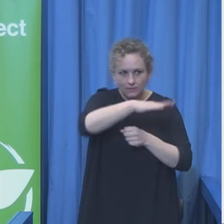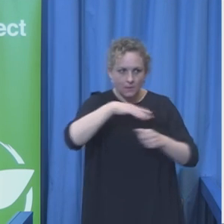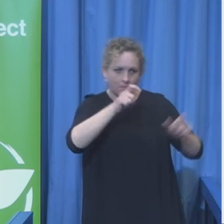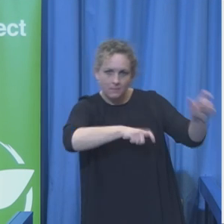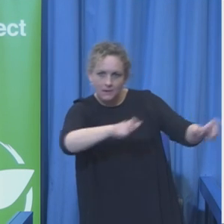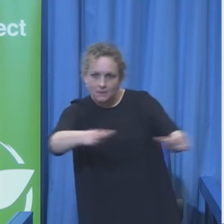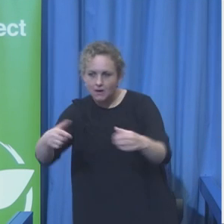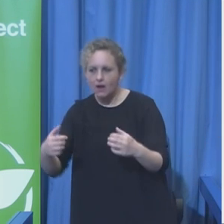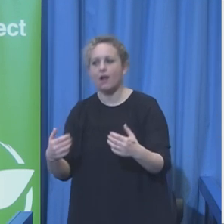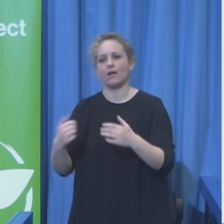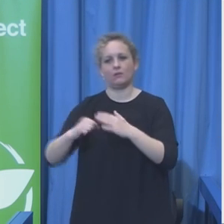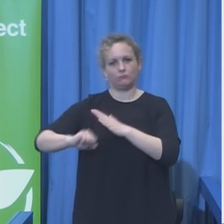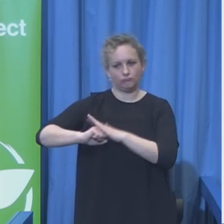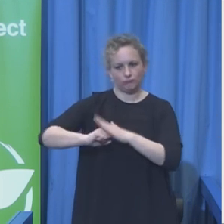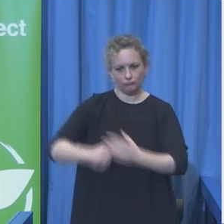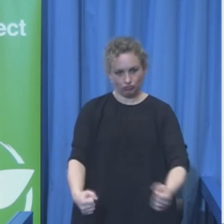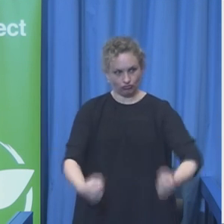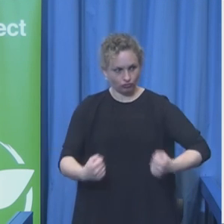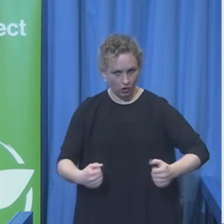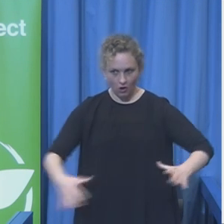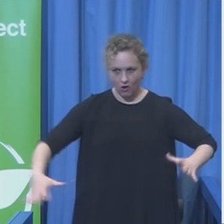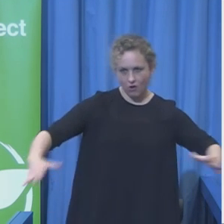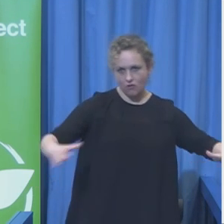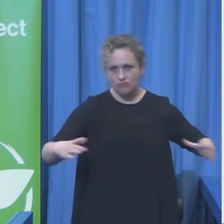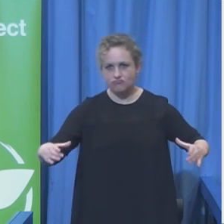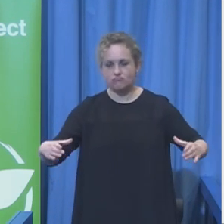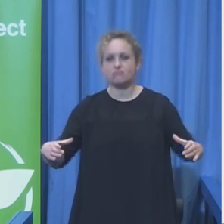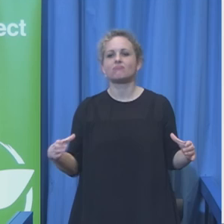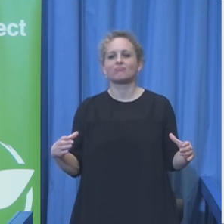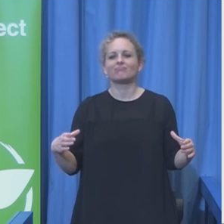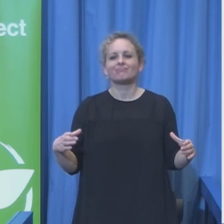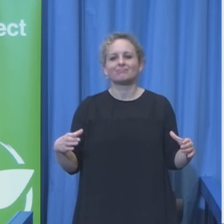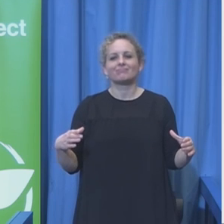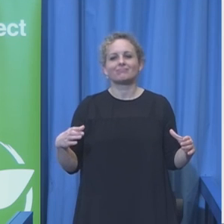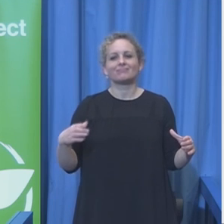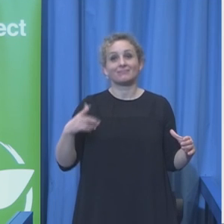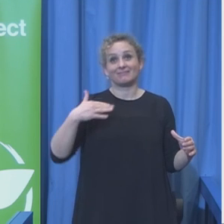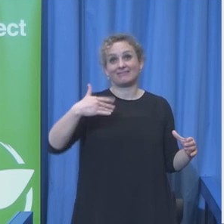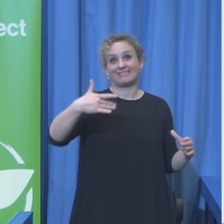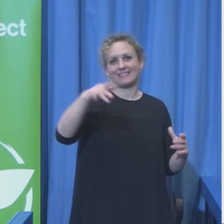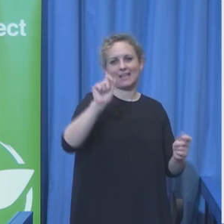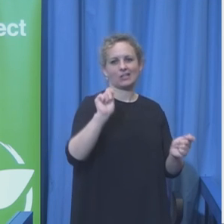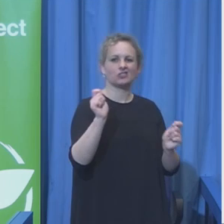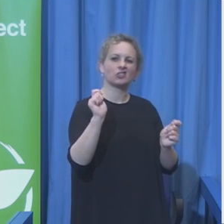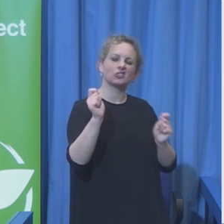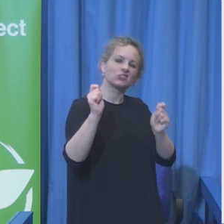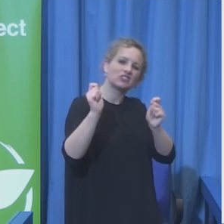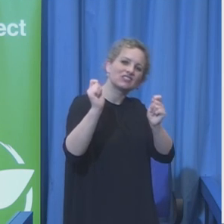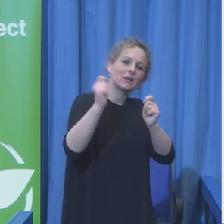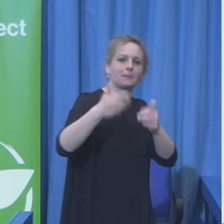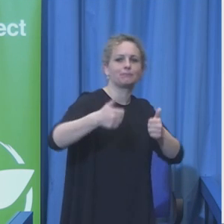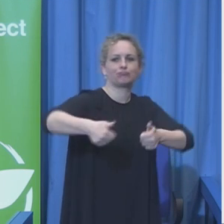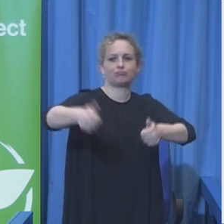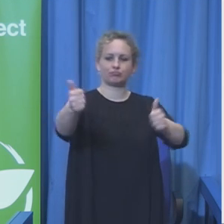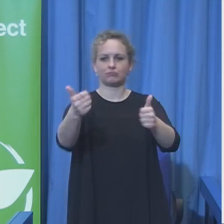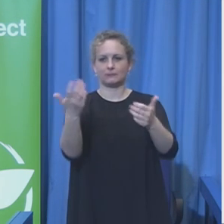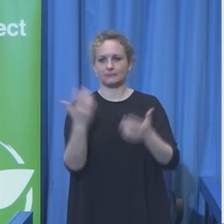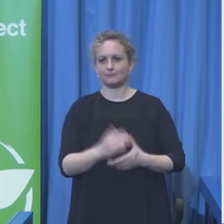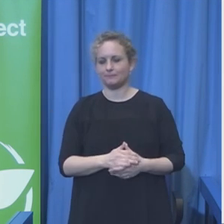then we would see some real delivery on the ground. And in that process, hopefully, also that the capacity of the